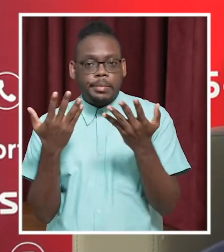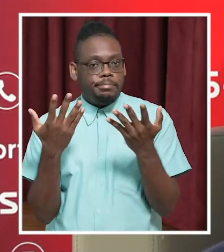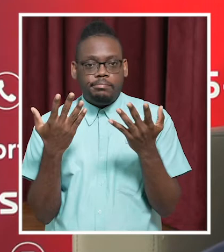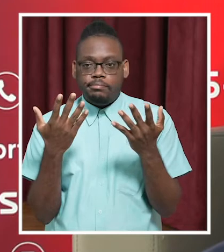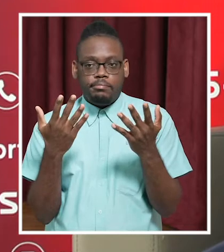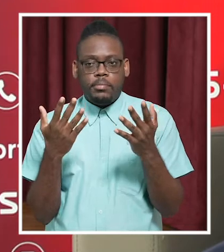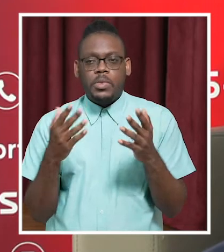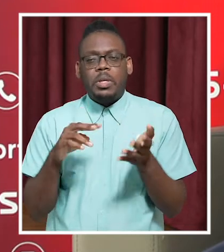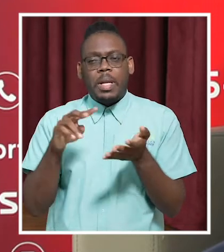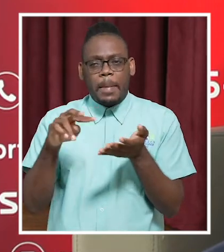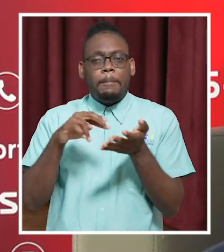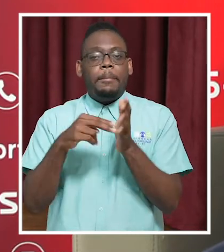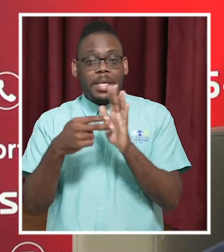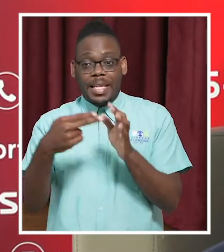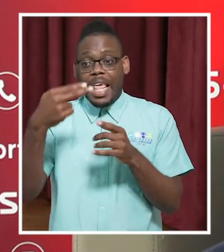in the definition.